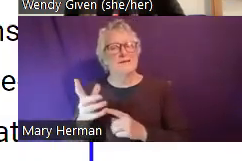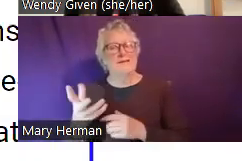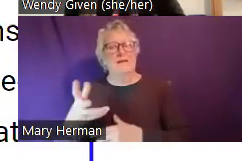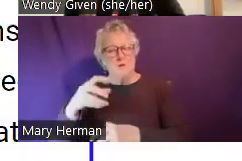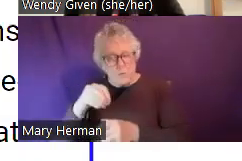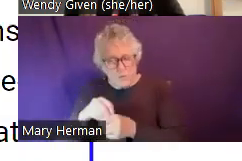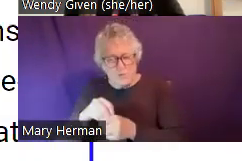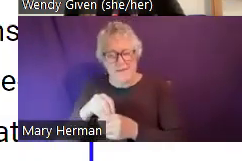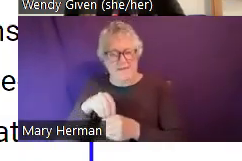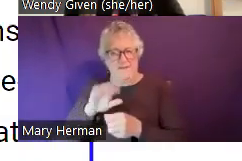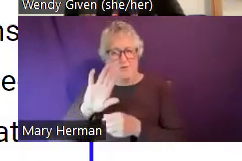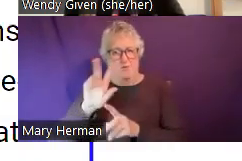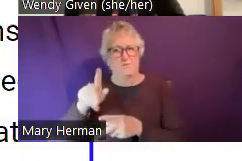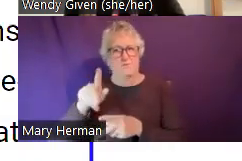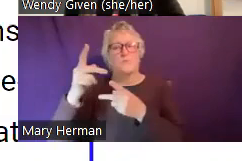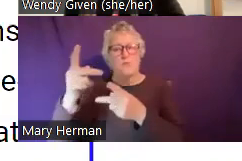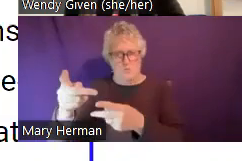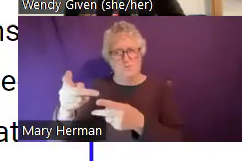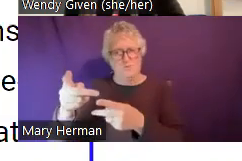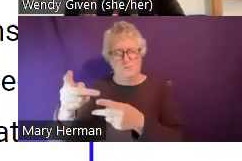into it.